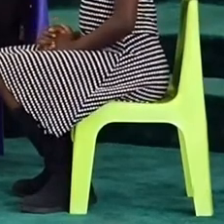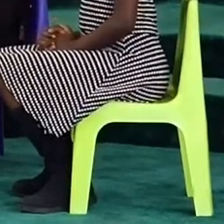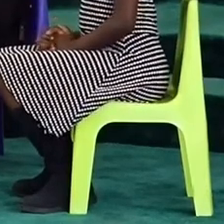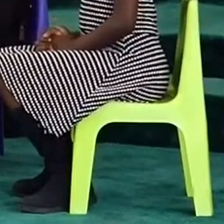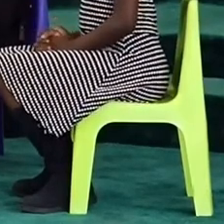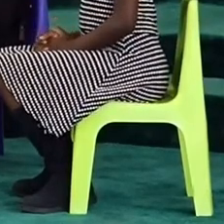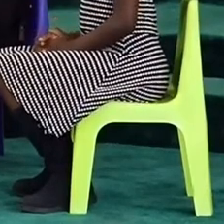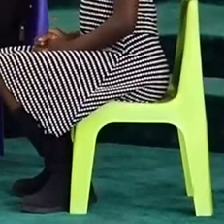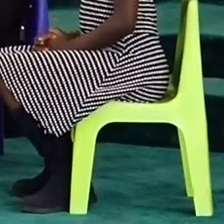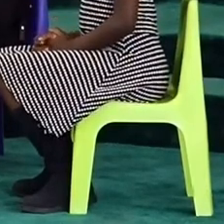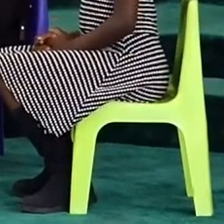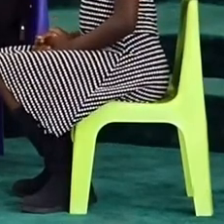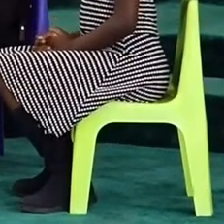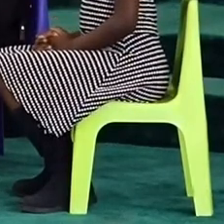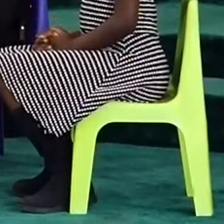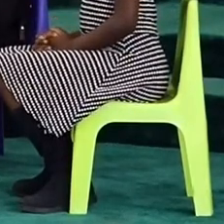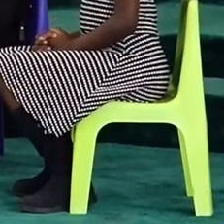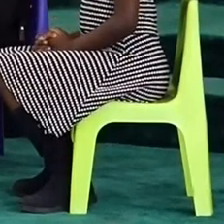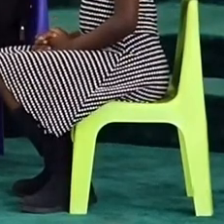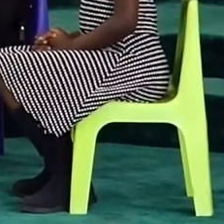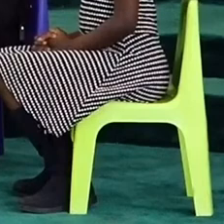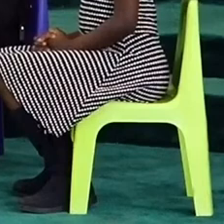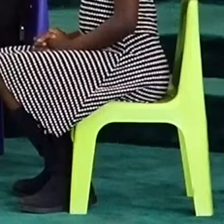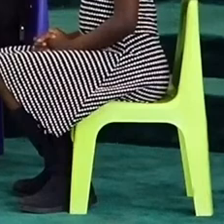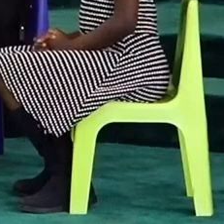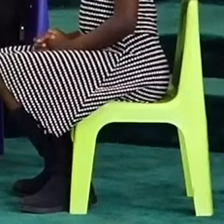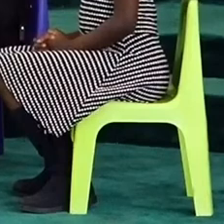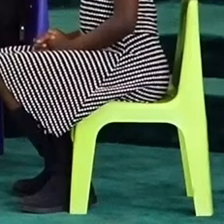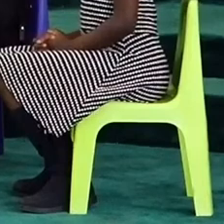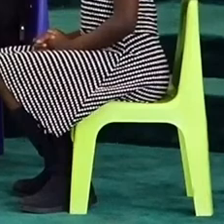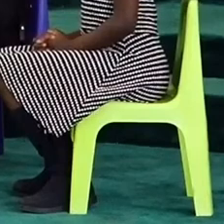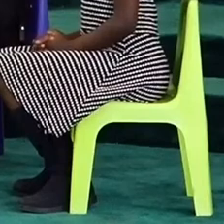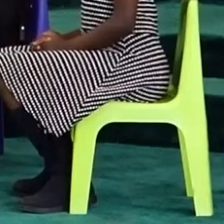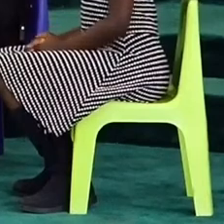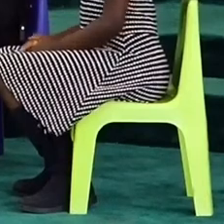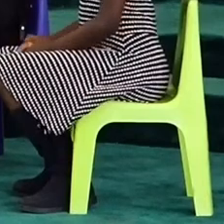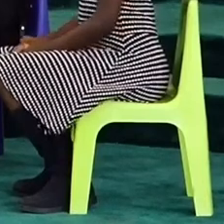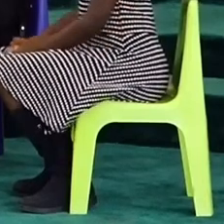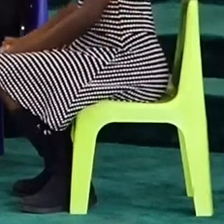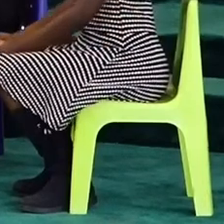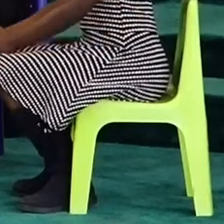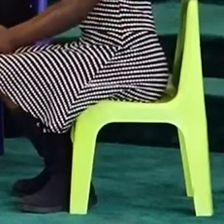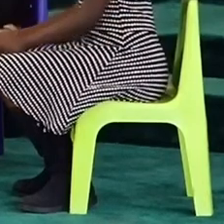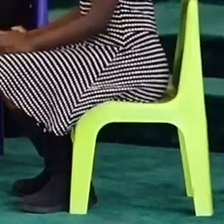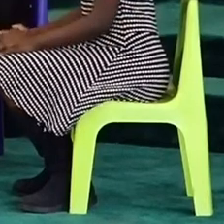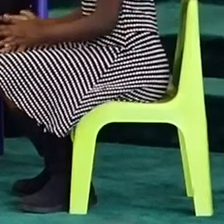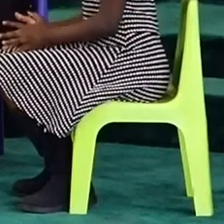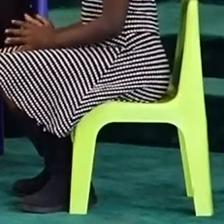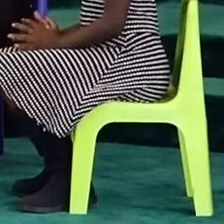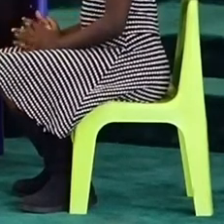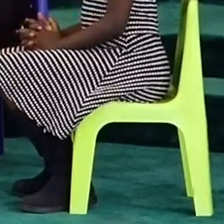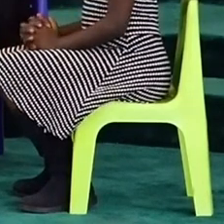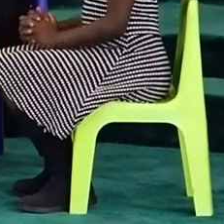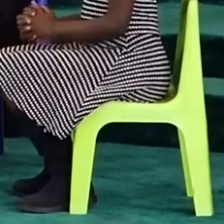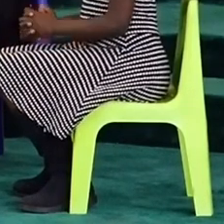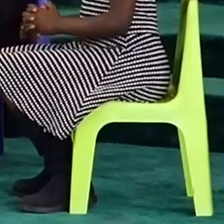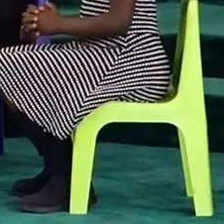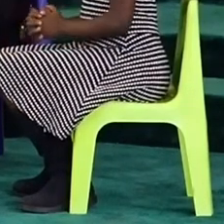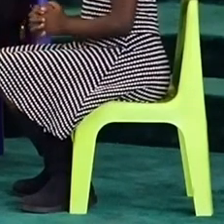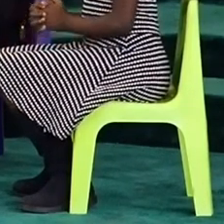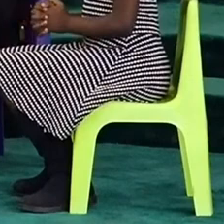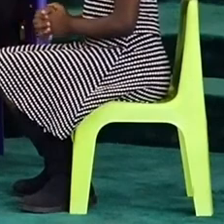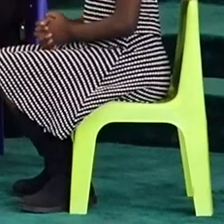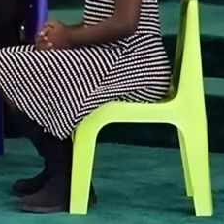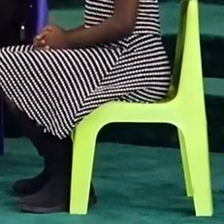Mitch? This Sabbath, we are learning about Apollos at Ephesus from the book of Acts chapter